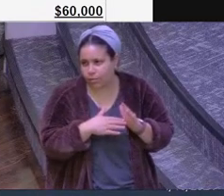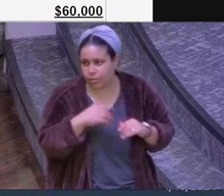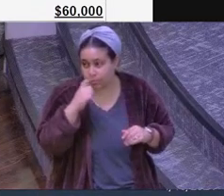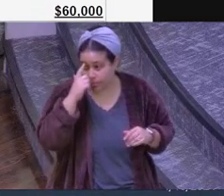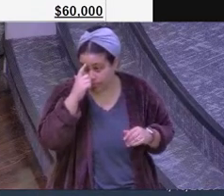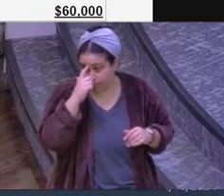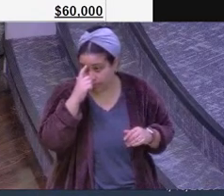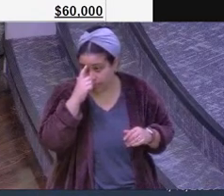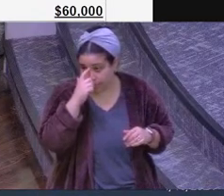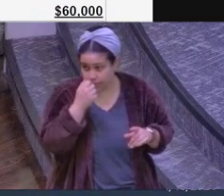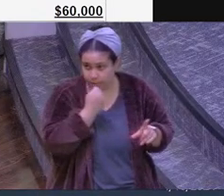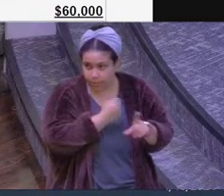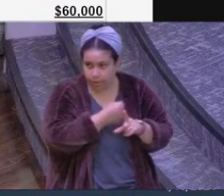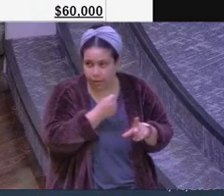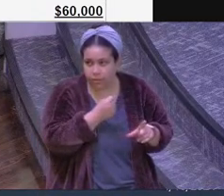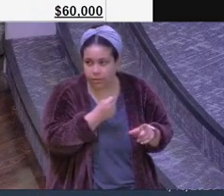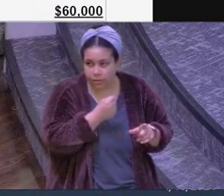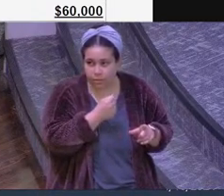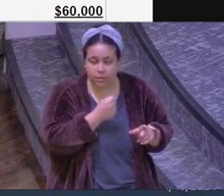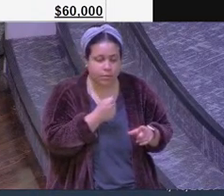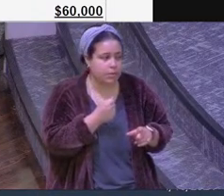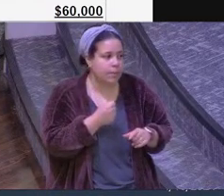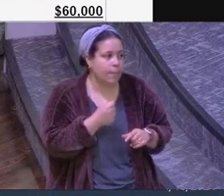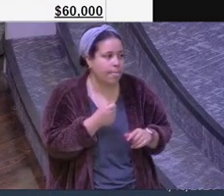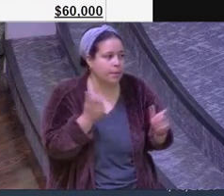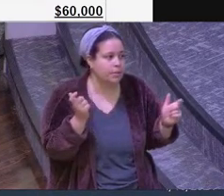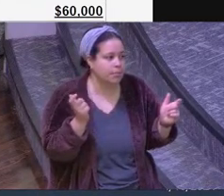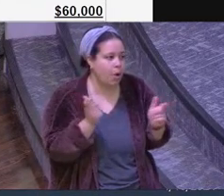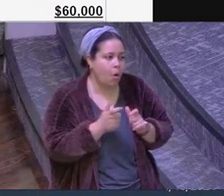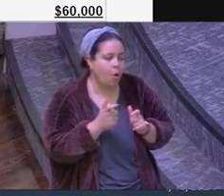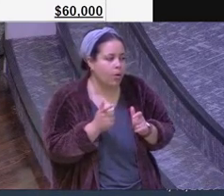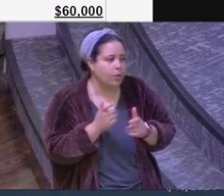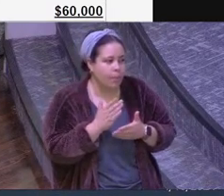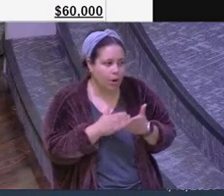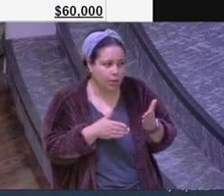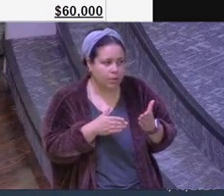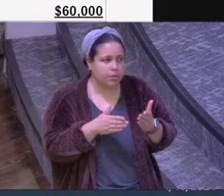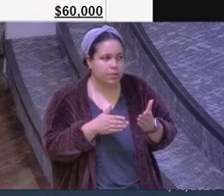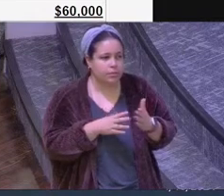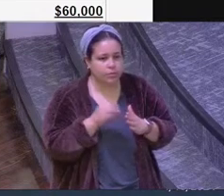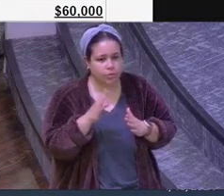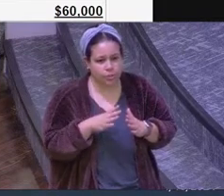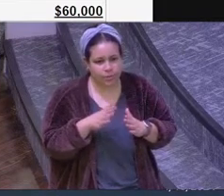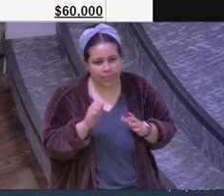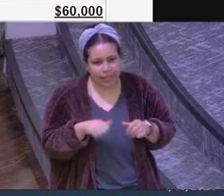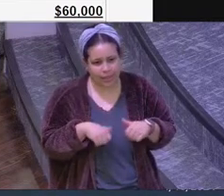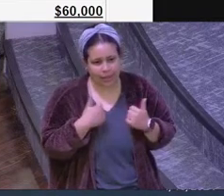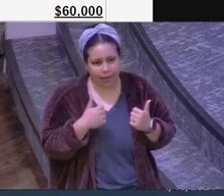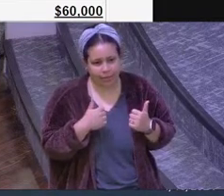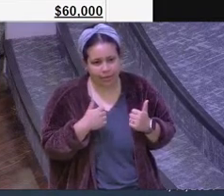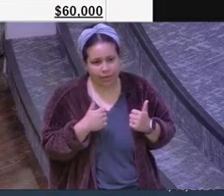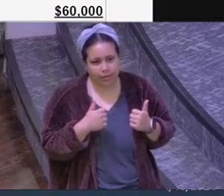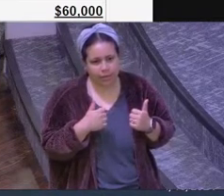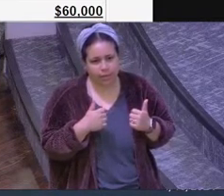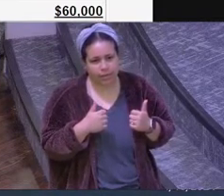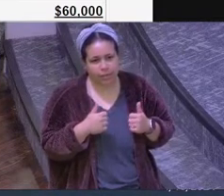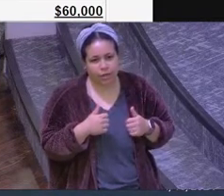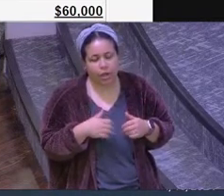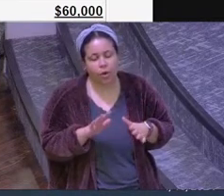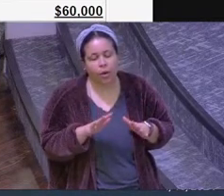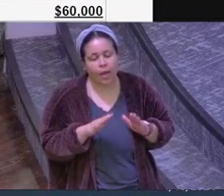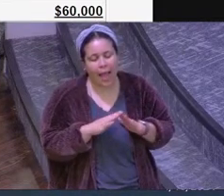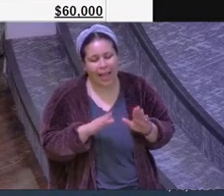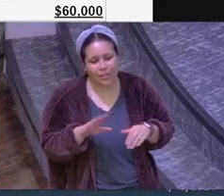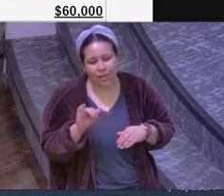$945,000. Impact aid, we get a small portion of impact aid for our students who live under housing authority